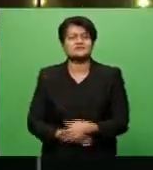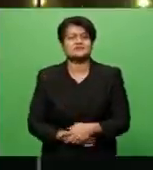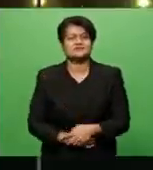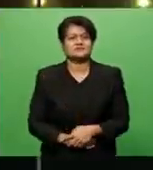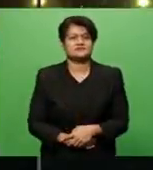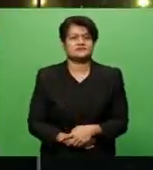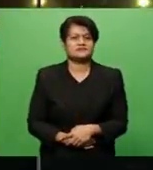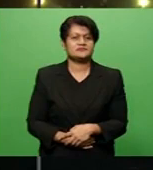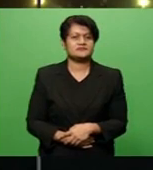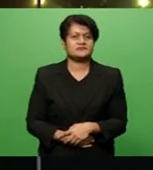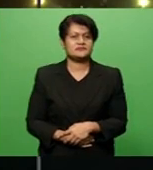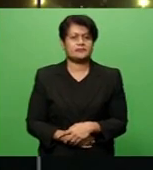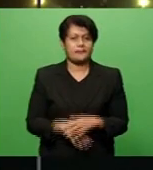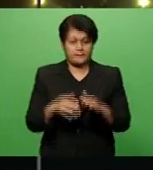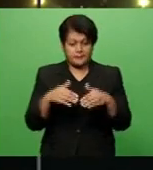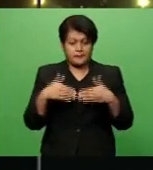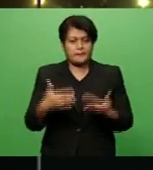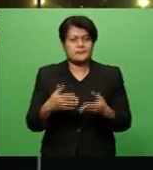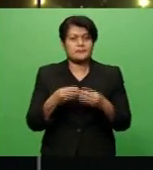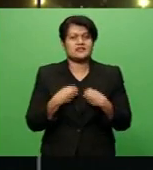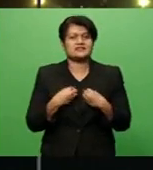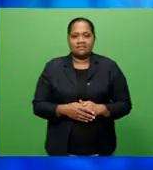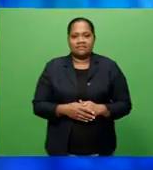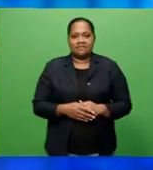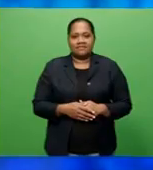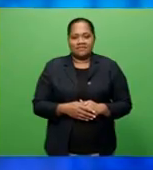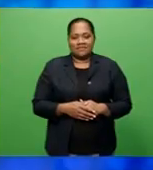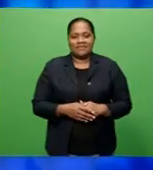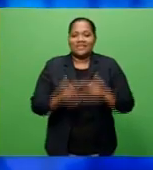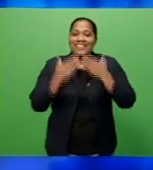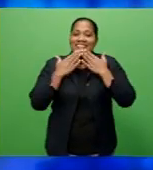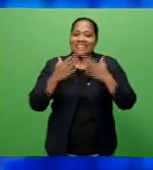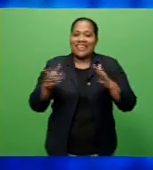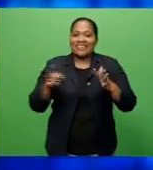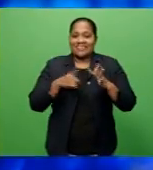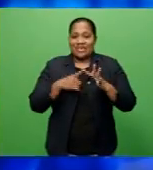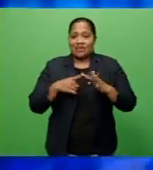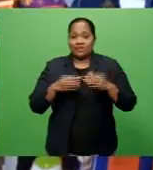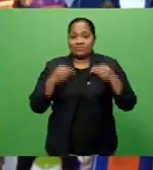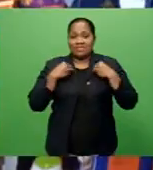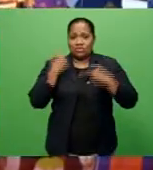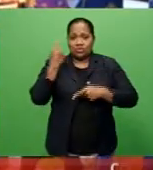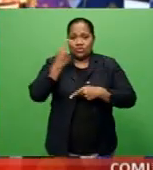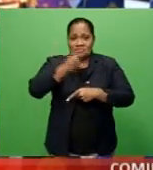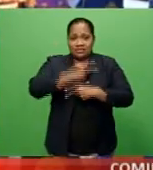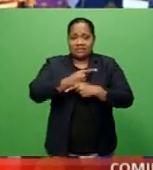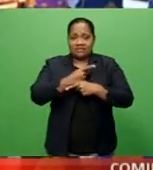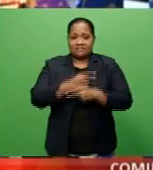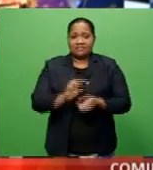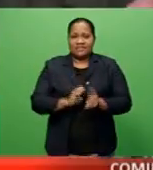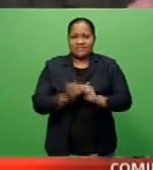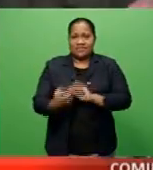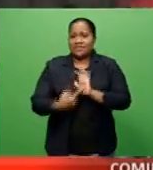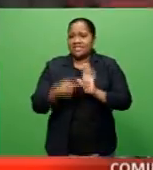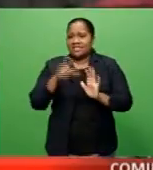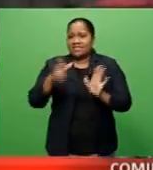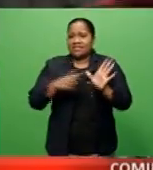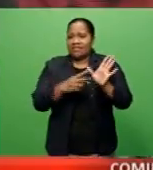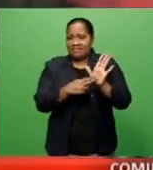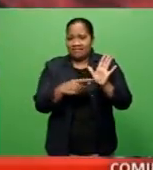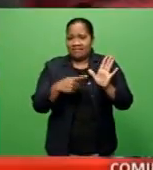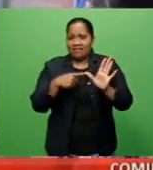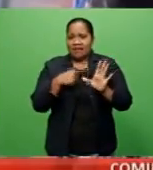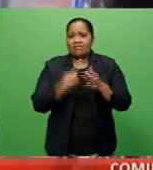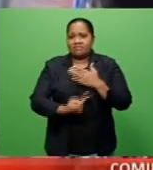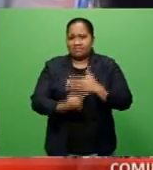News. And now to business with Whitney. Thanks, Edwin. Coming up in business tonight, effect of TC Ana felt